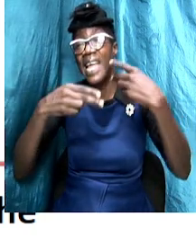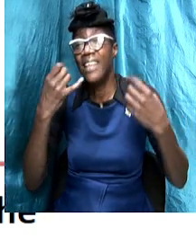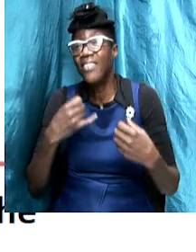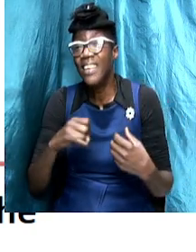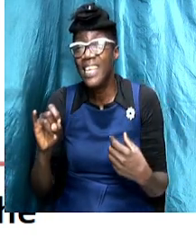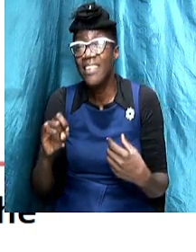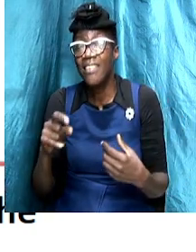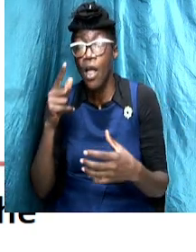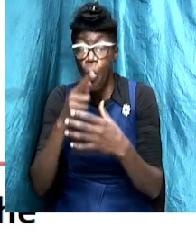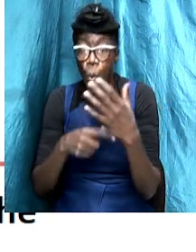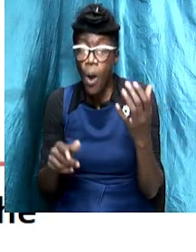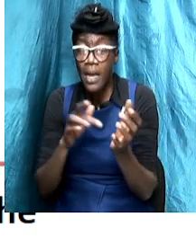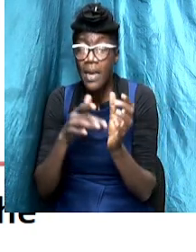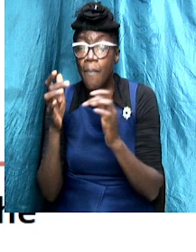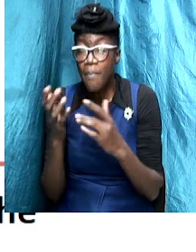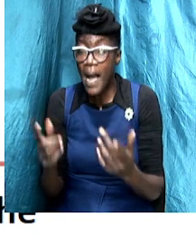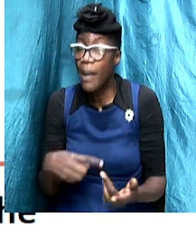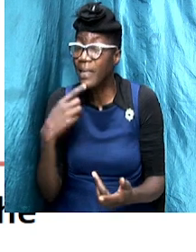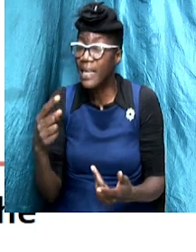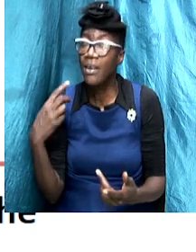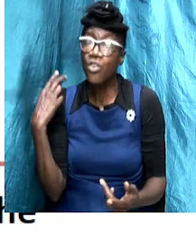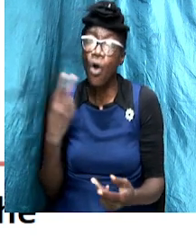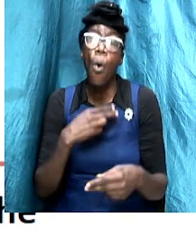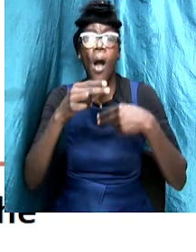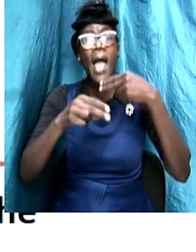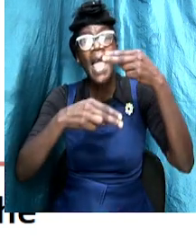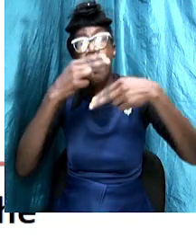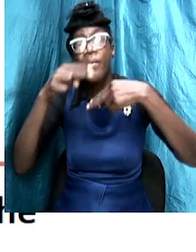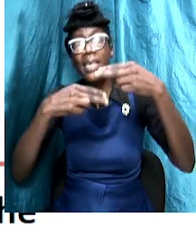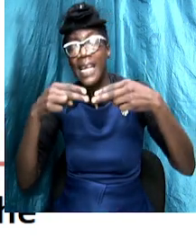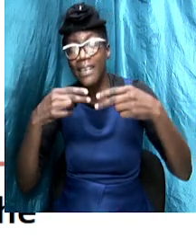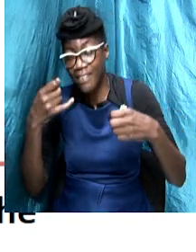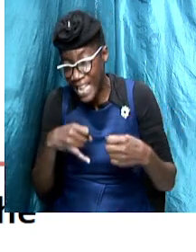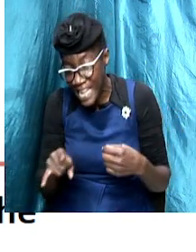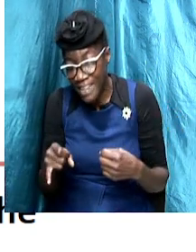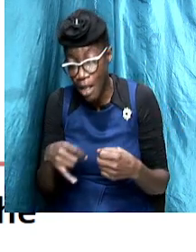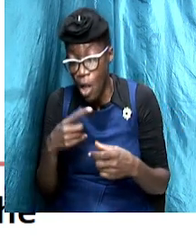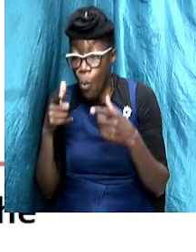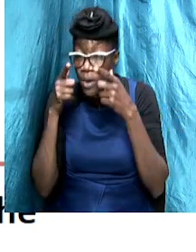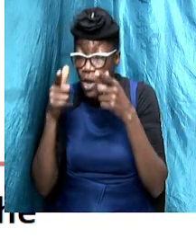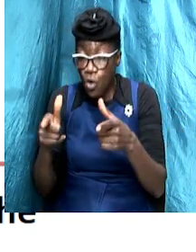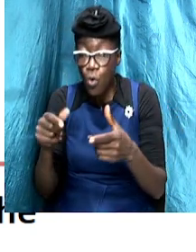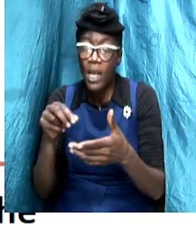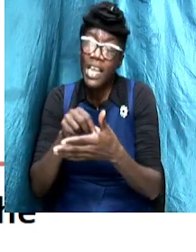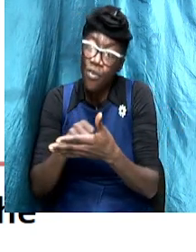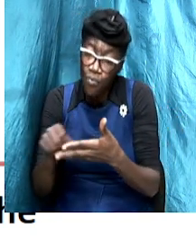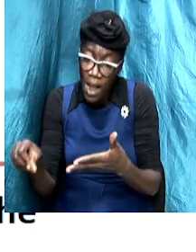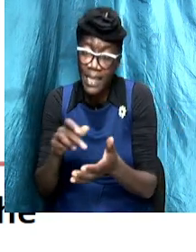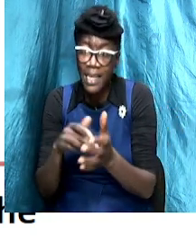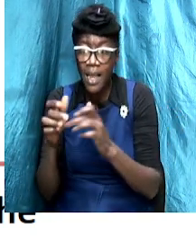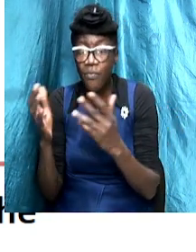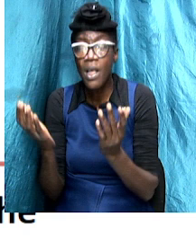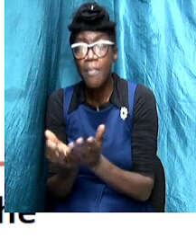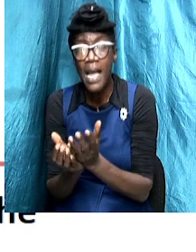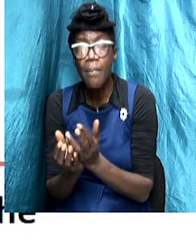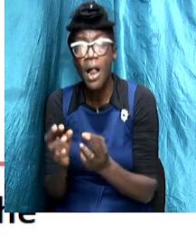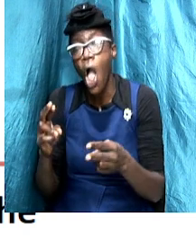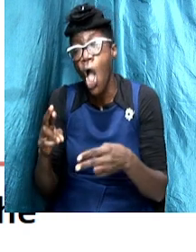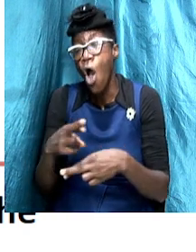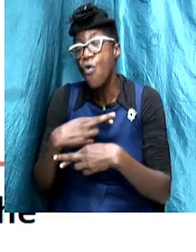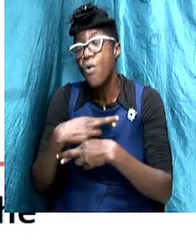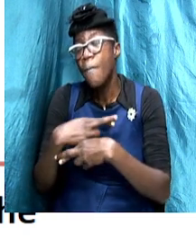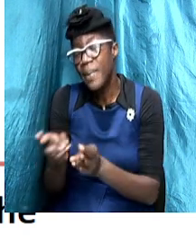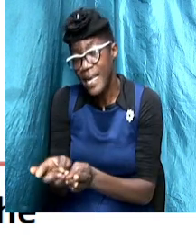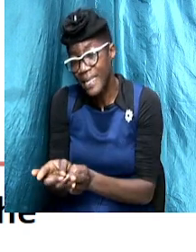scriptures tell us our heritage is. And when we look in the writings of Luke, we realize that repentance and remission of sins, which is the same as the